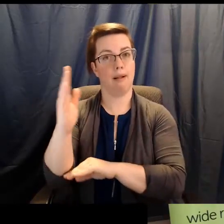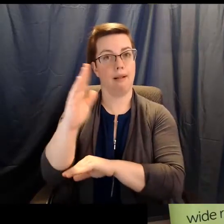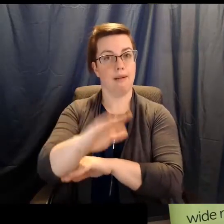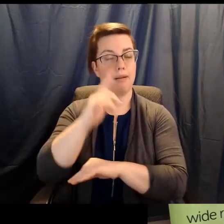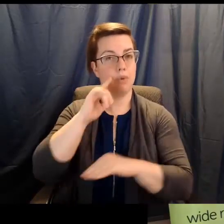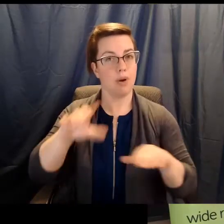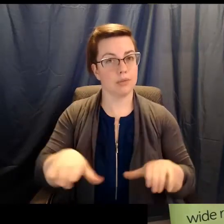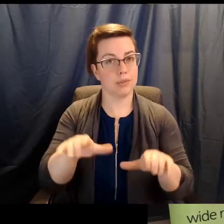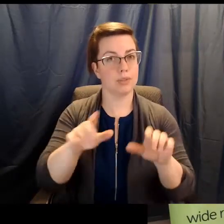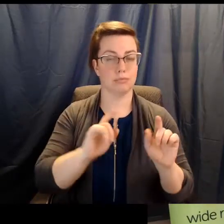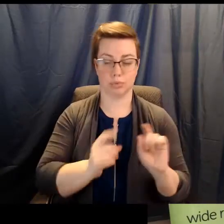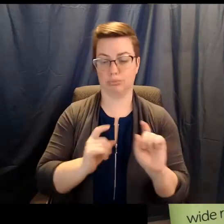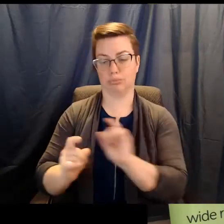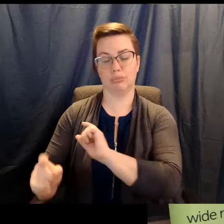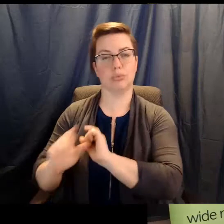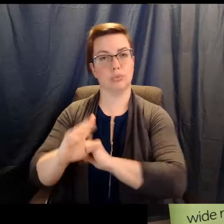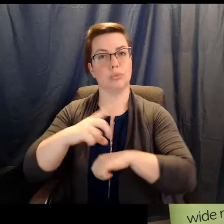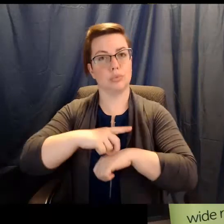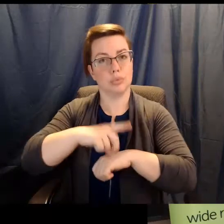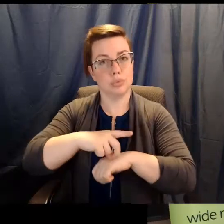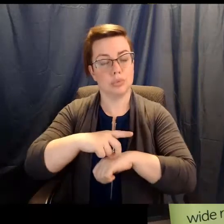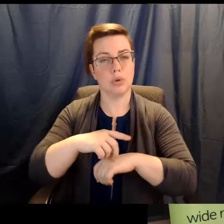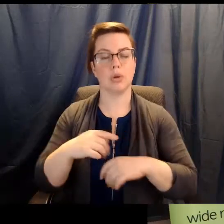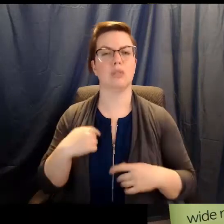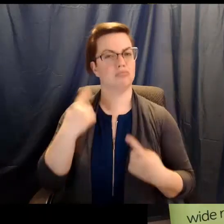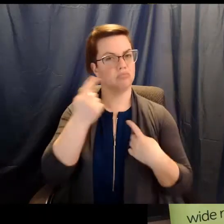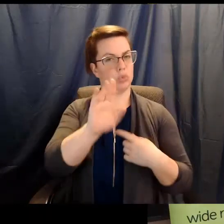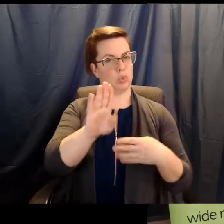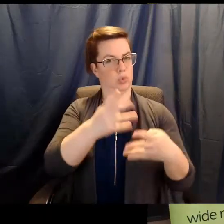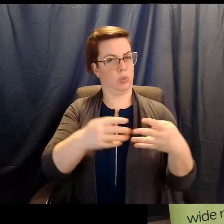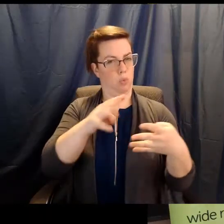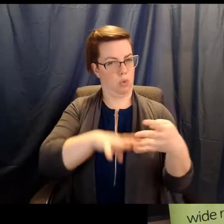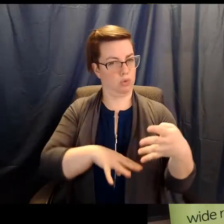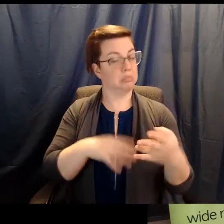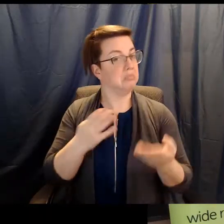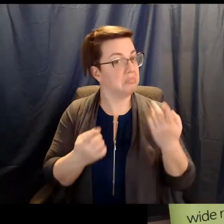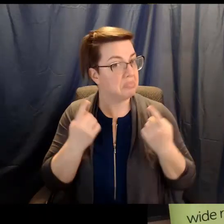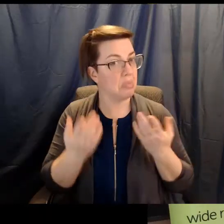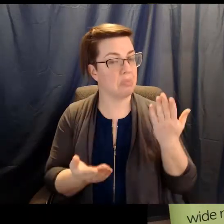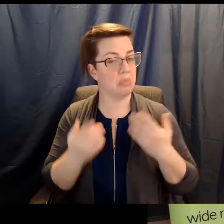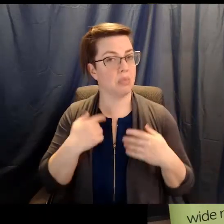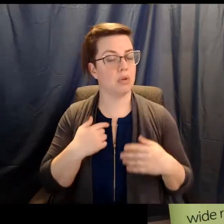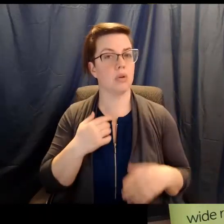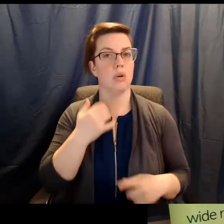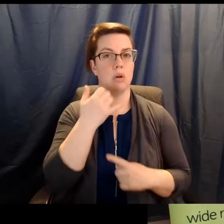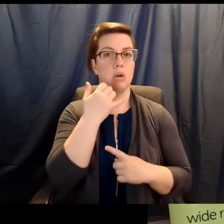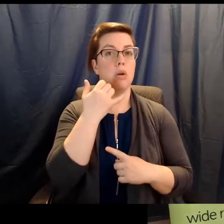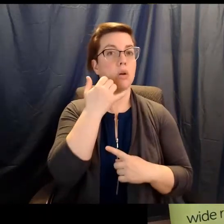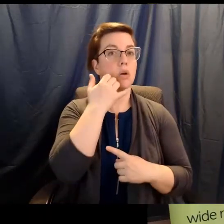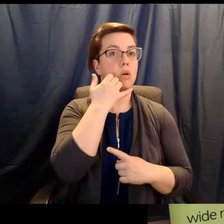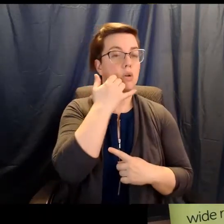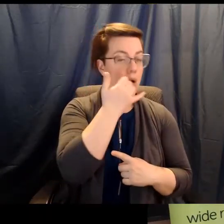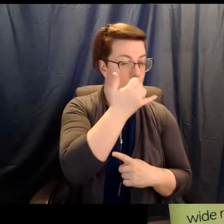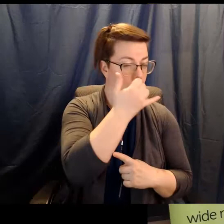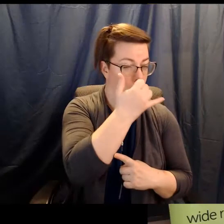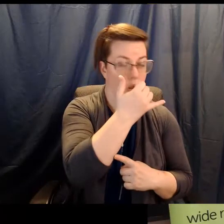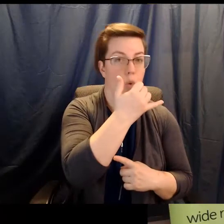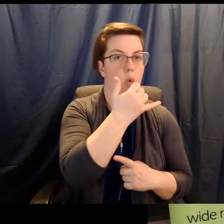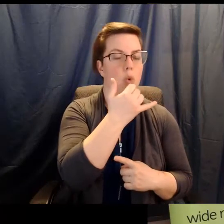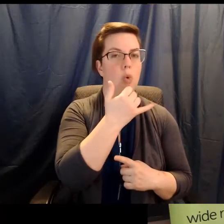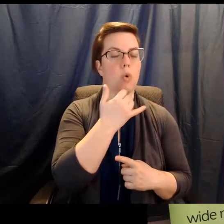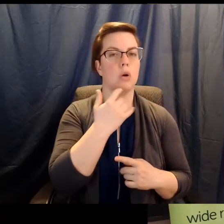every hour. Think about how you schedule your day. Is it possible to schedule your day so that you have phone calls throughout the morning